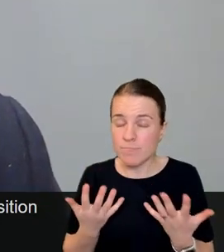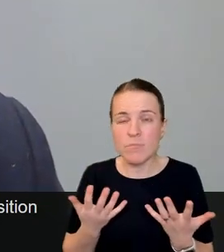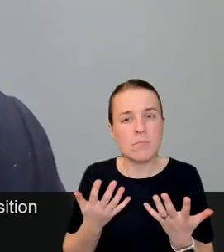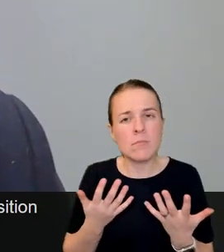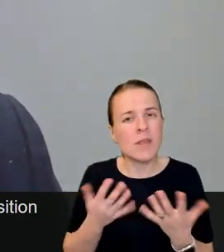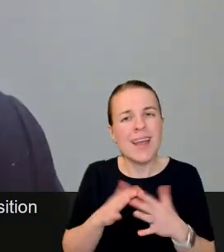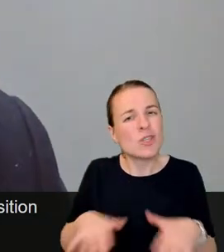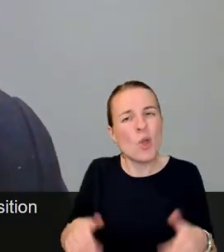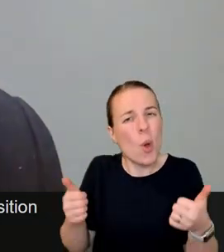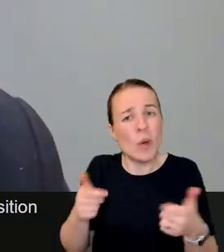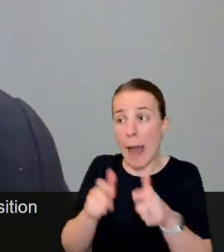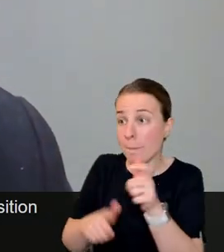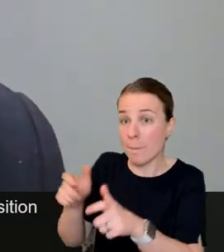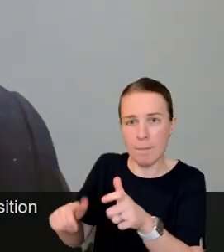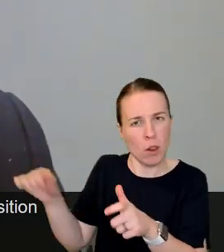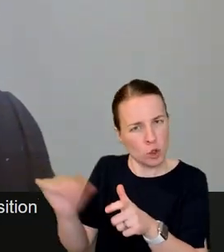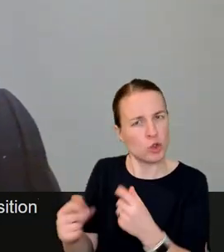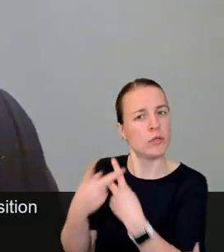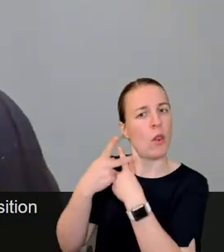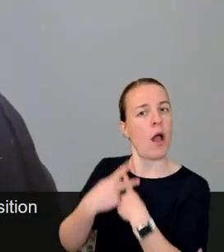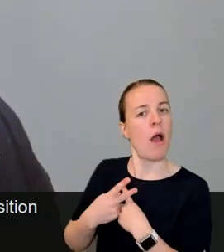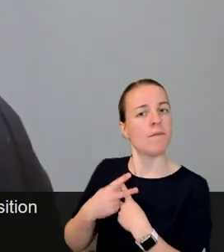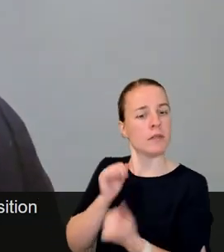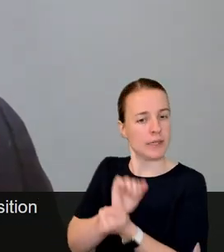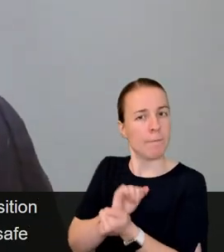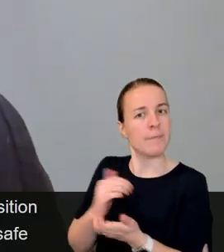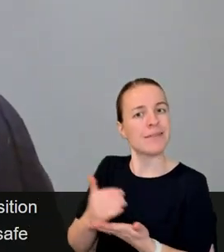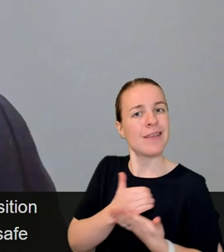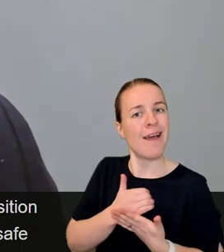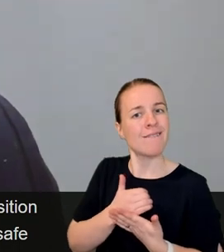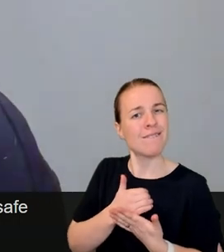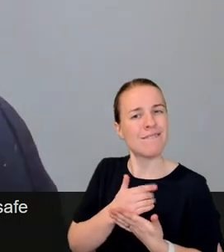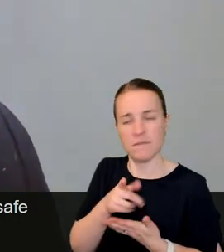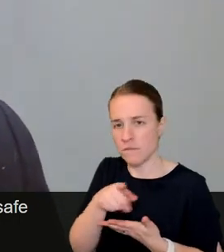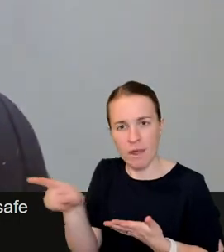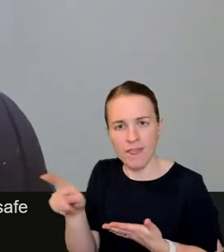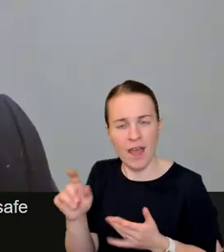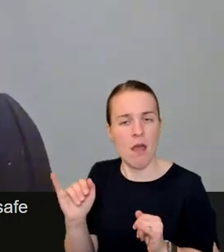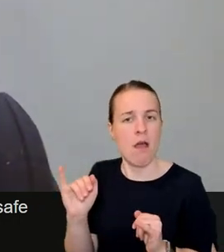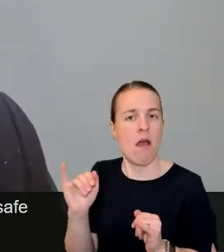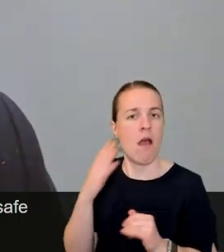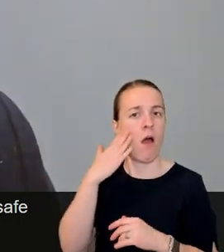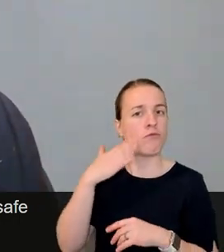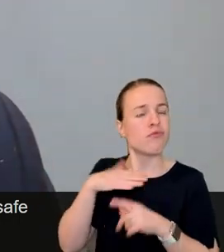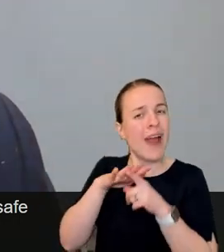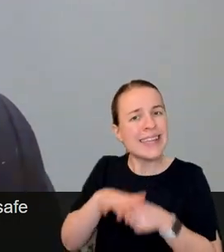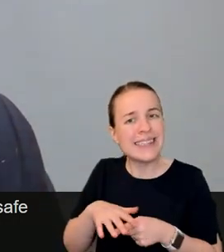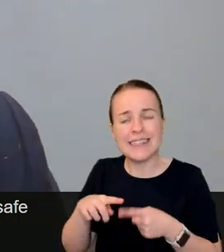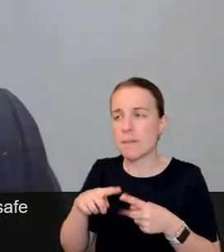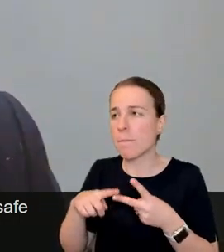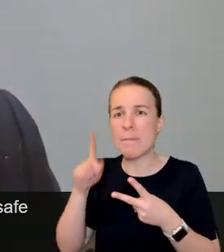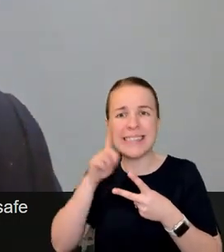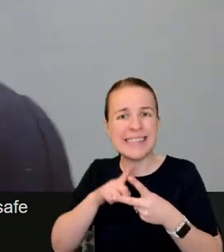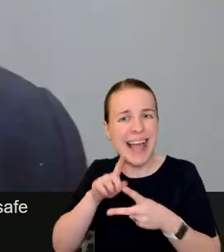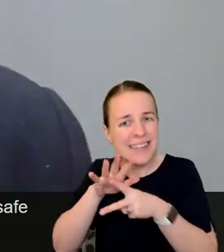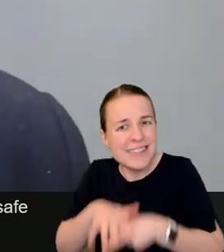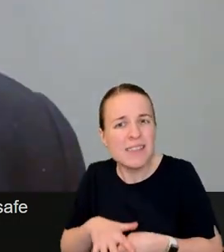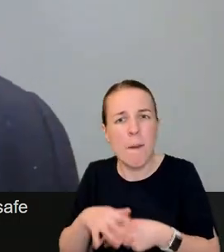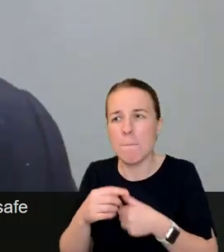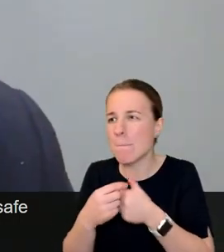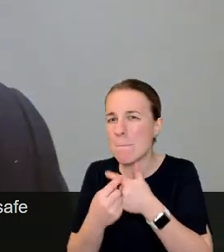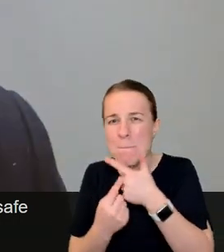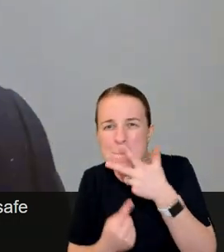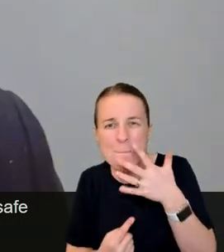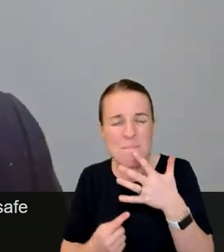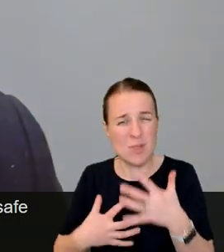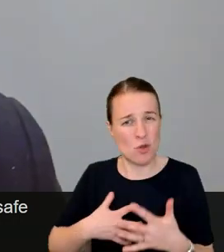us safe in our city are displaying racism, sexism, misogyny, being rude